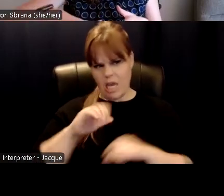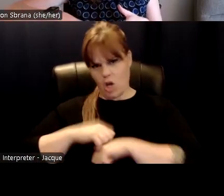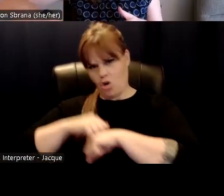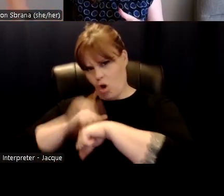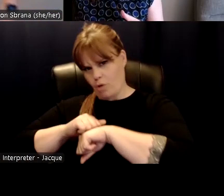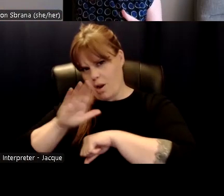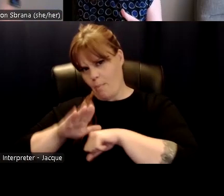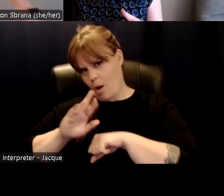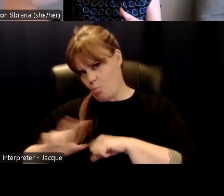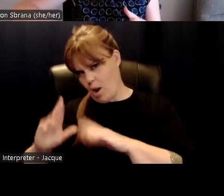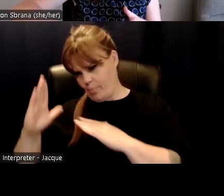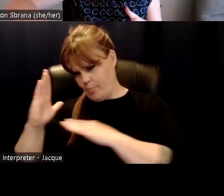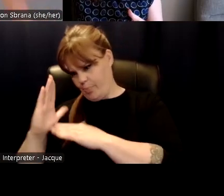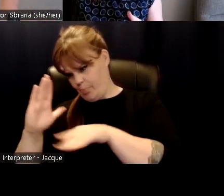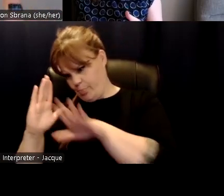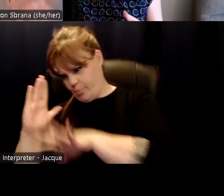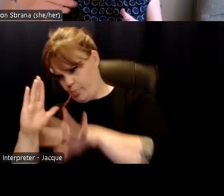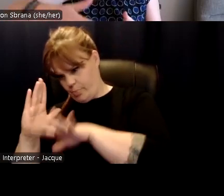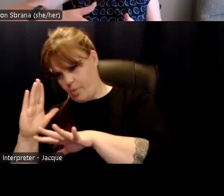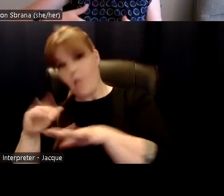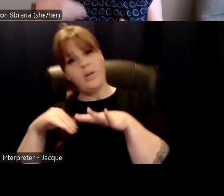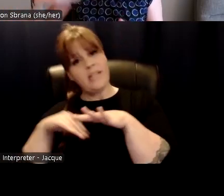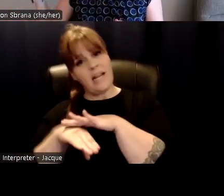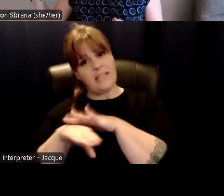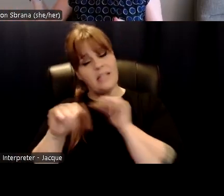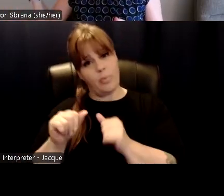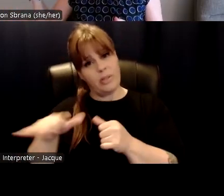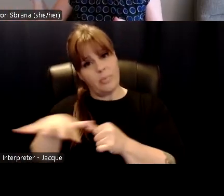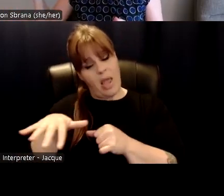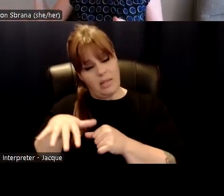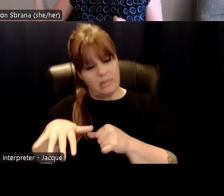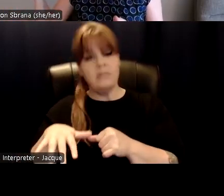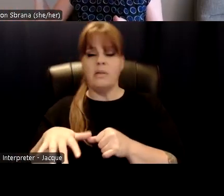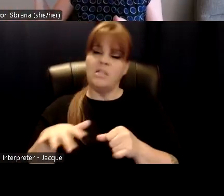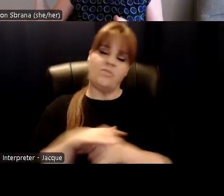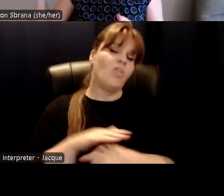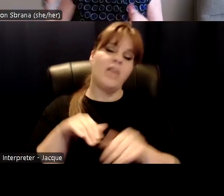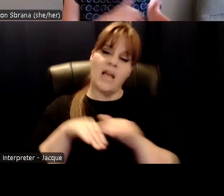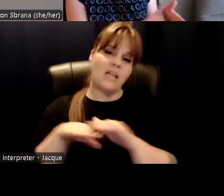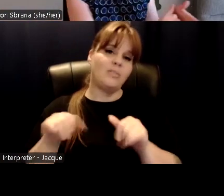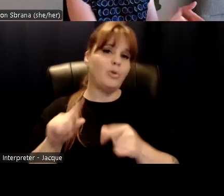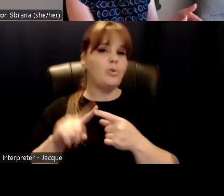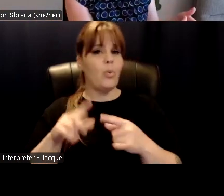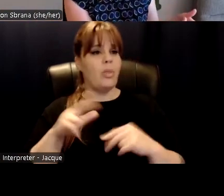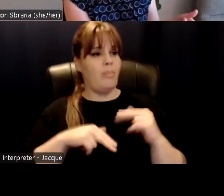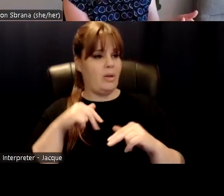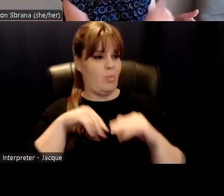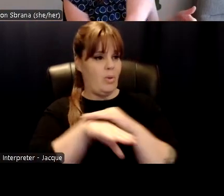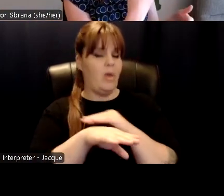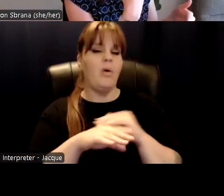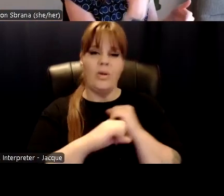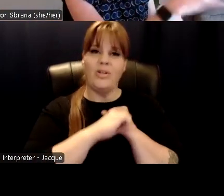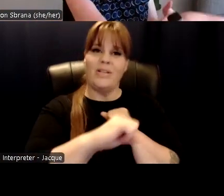and there's a whole accessible parking space that's fully accessible into the building we went into, which extended into an